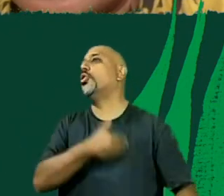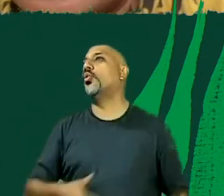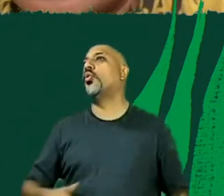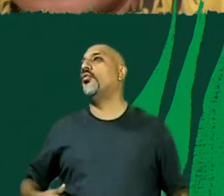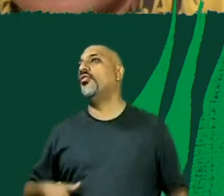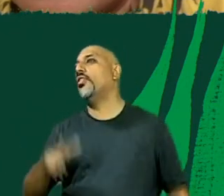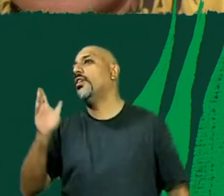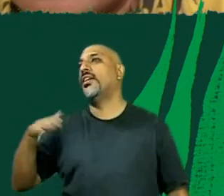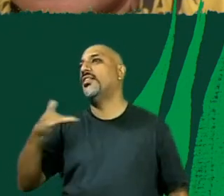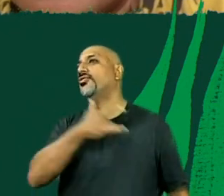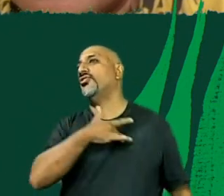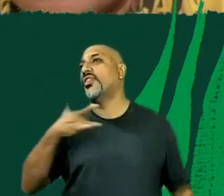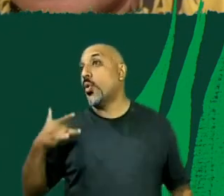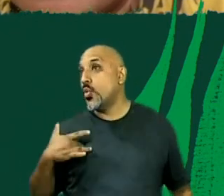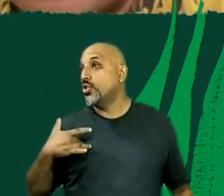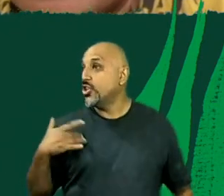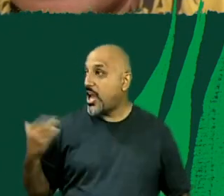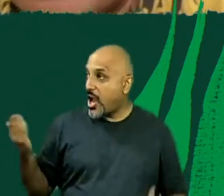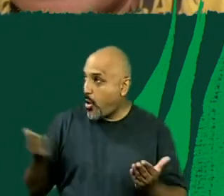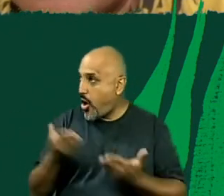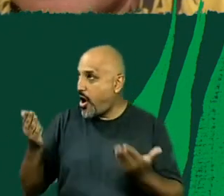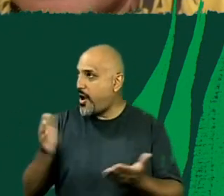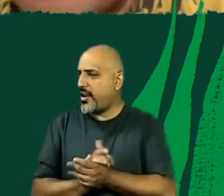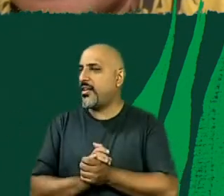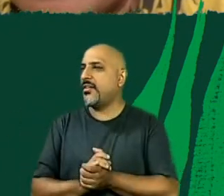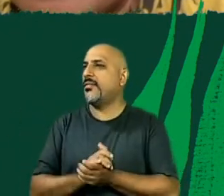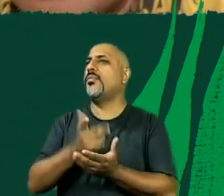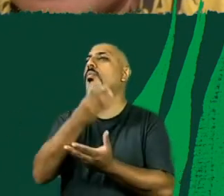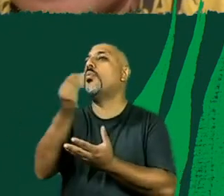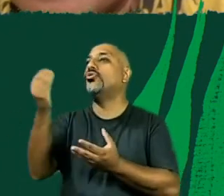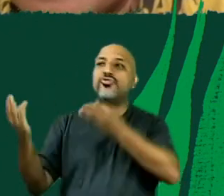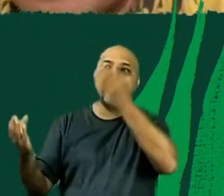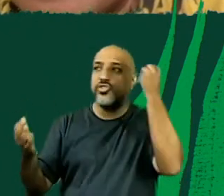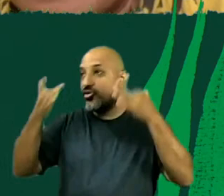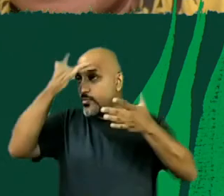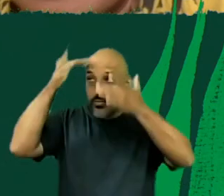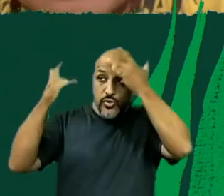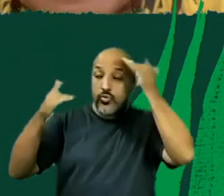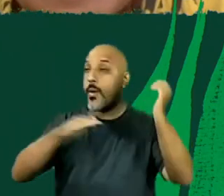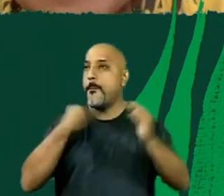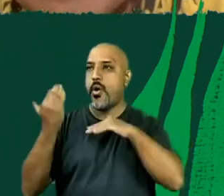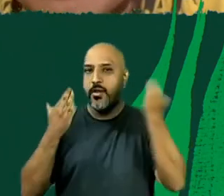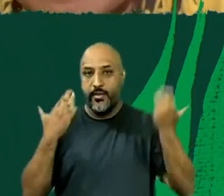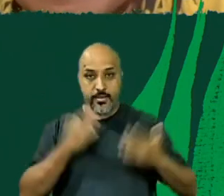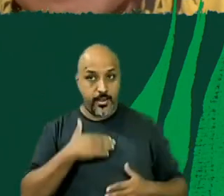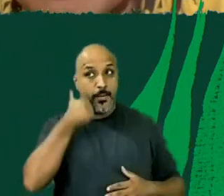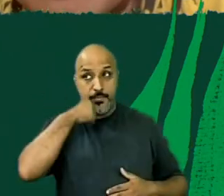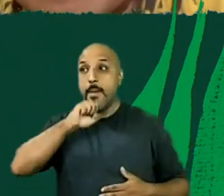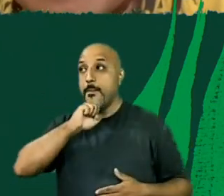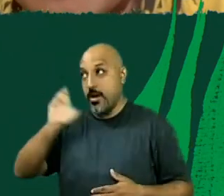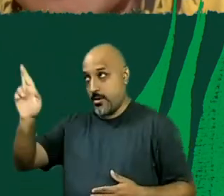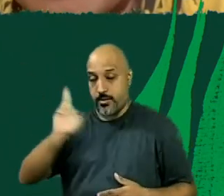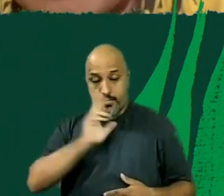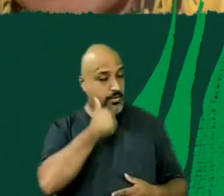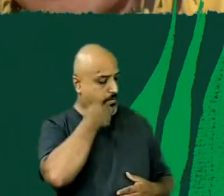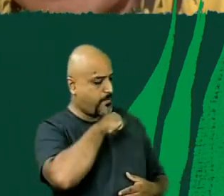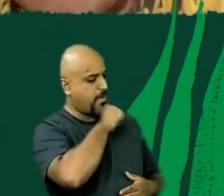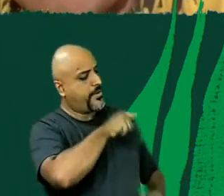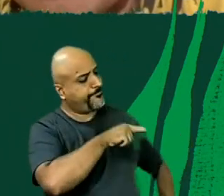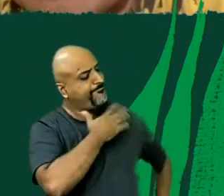government's health policy now and so many people dying? My mother would answer like this.